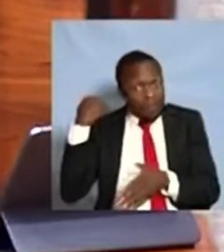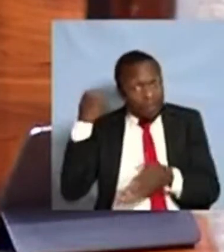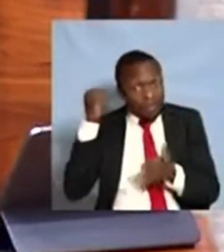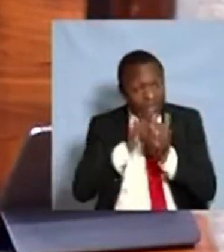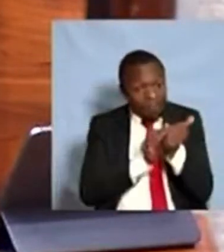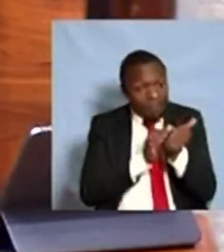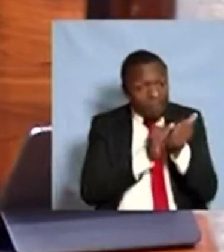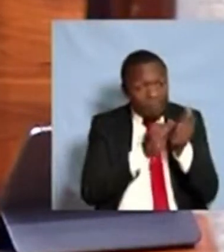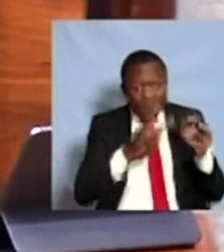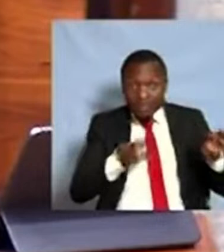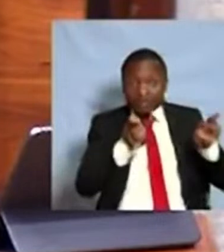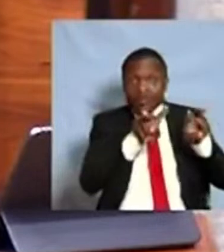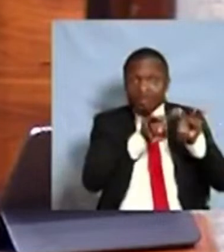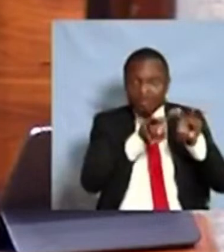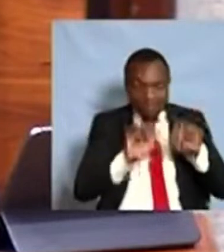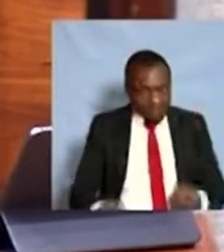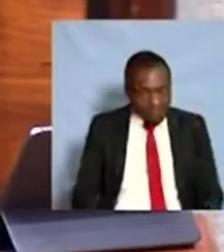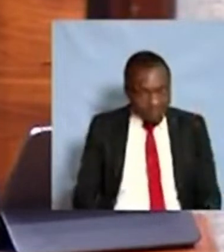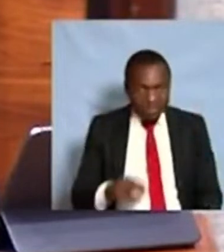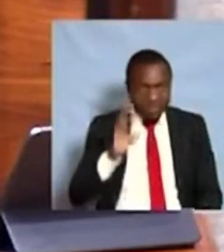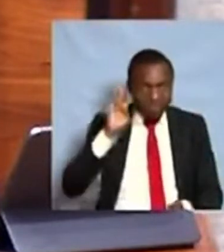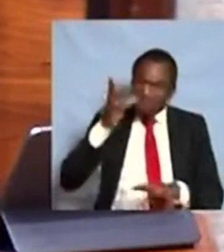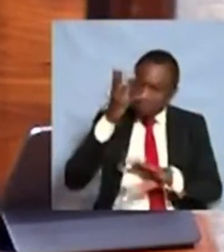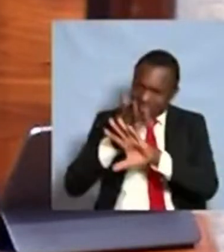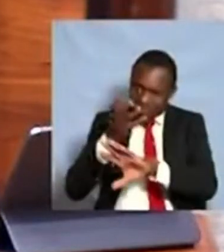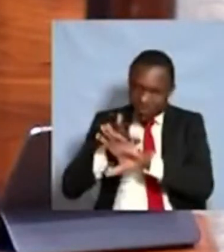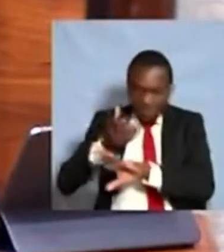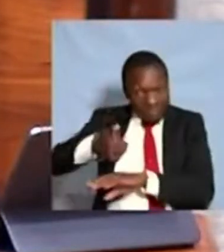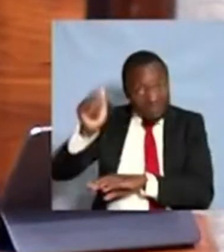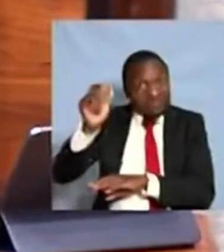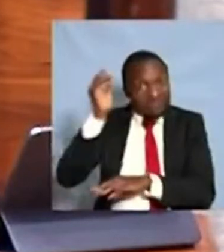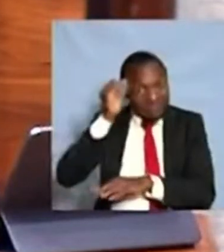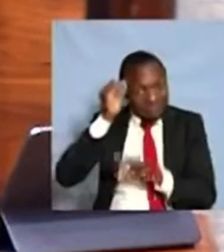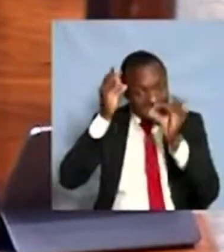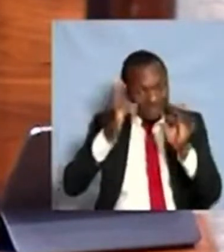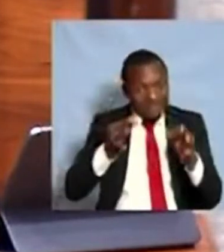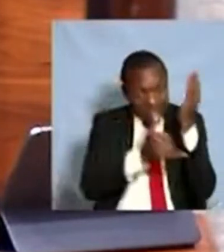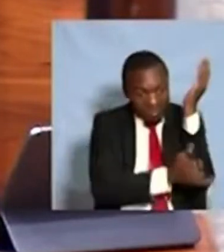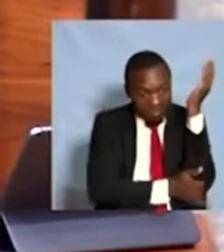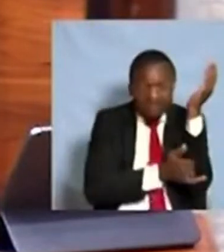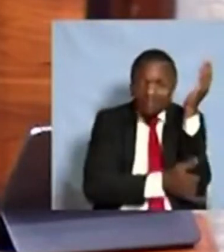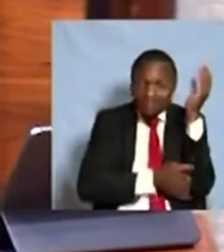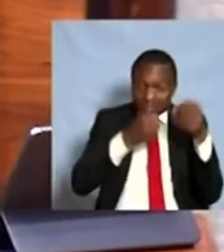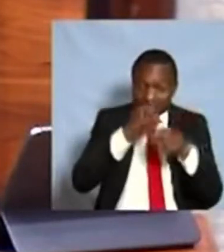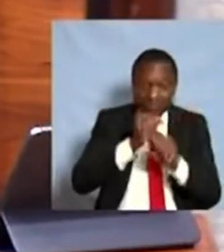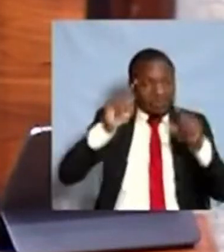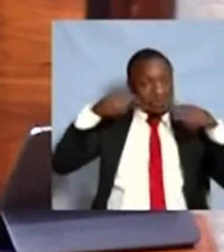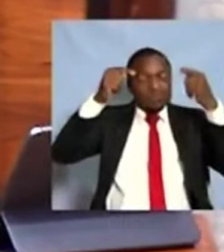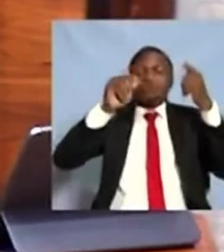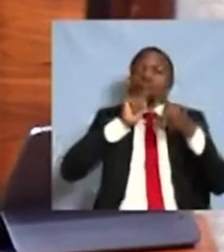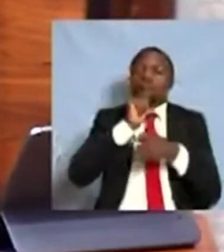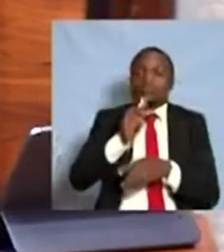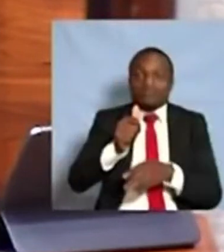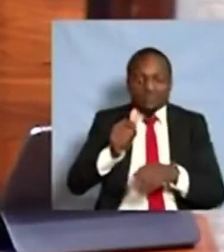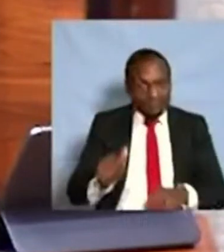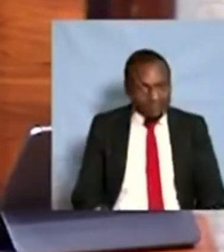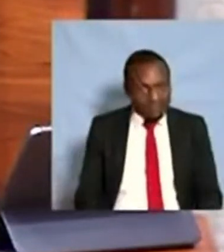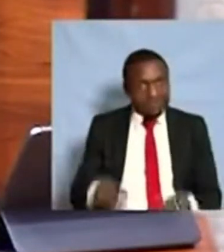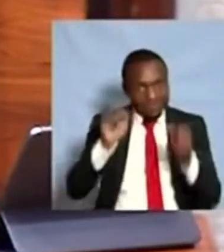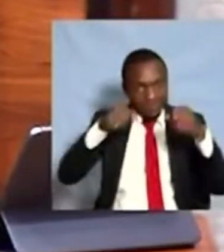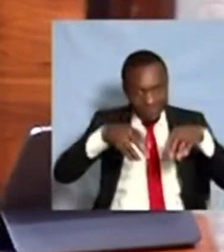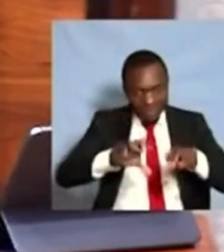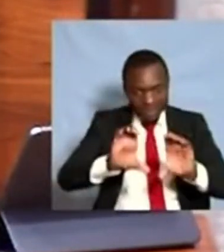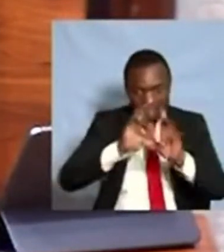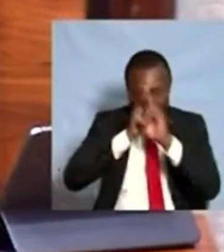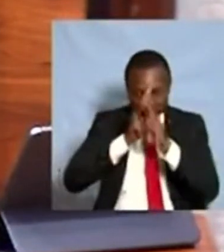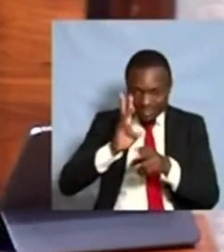values, it will be difficult for him to know whether the country is making progress or not. You may